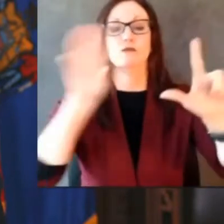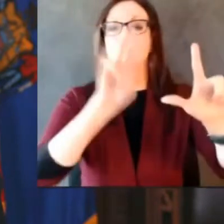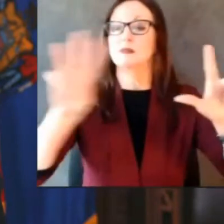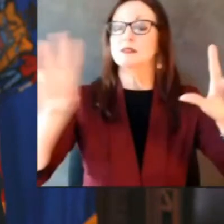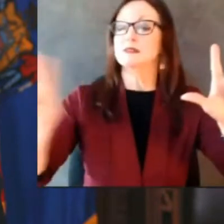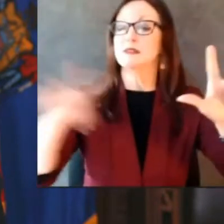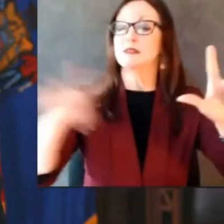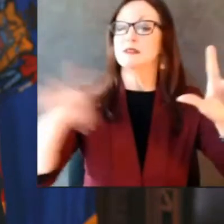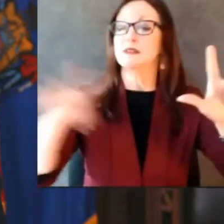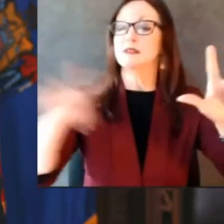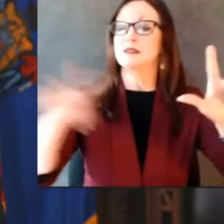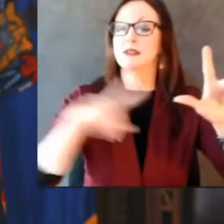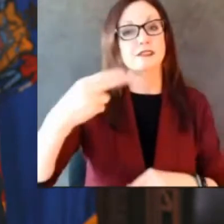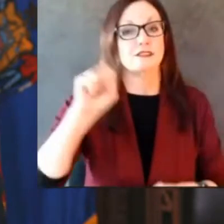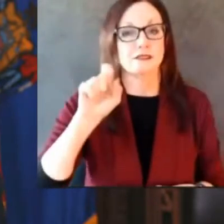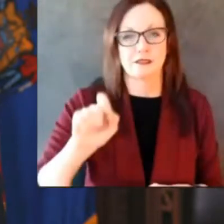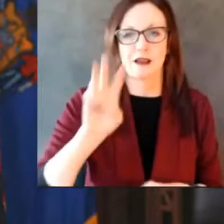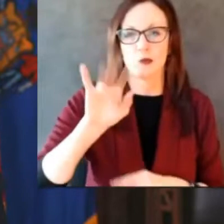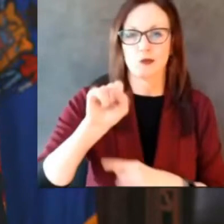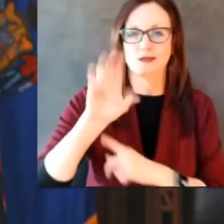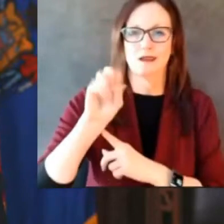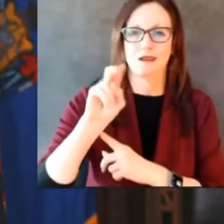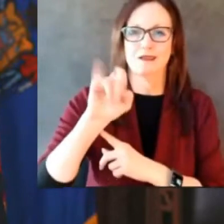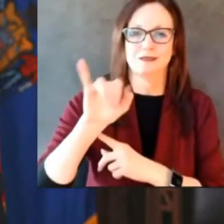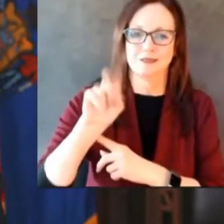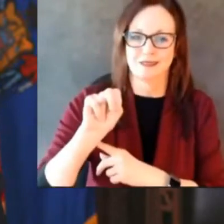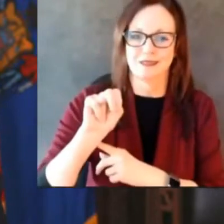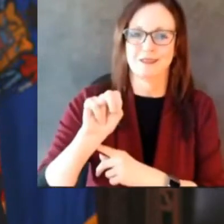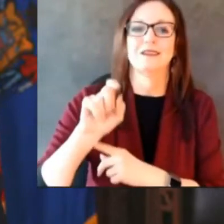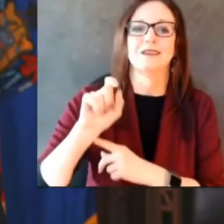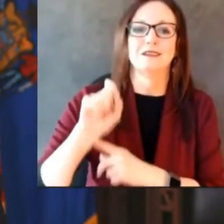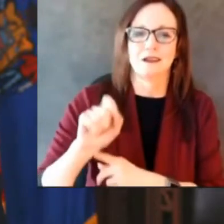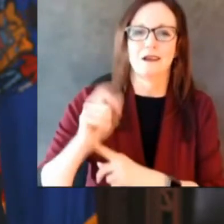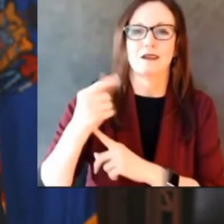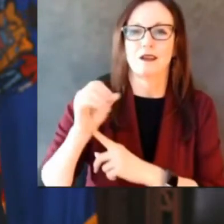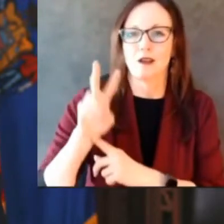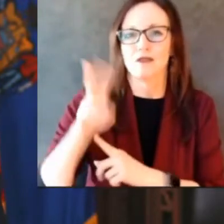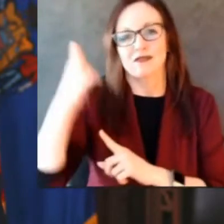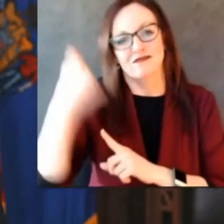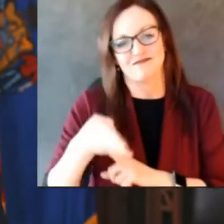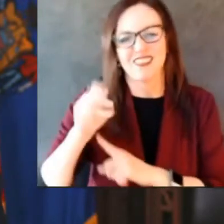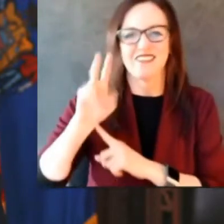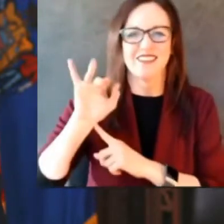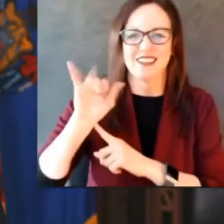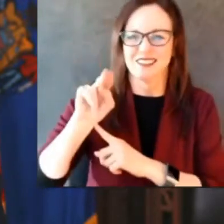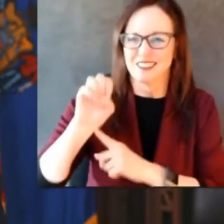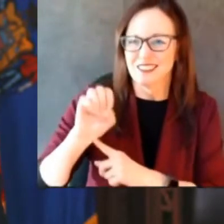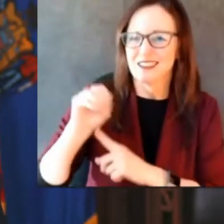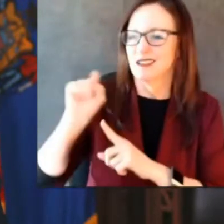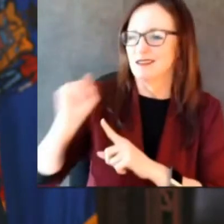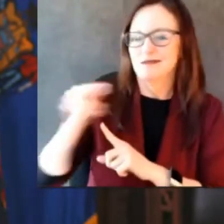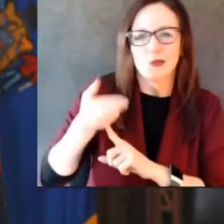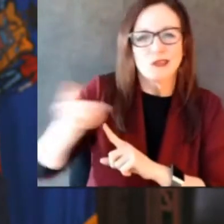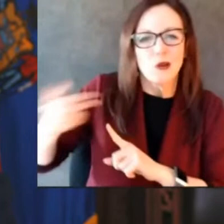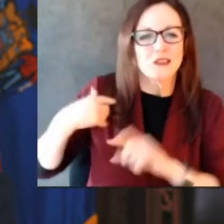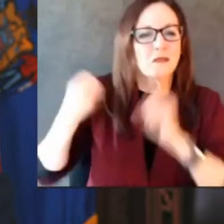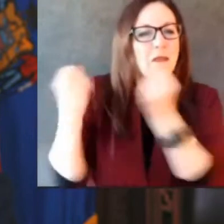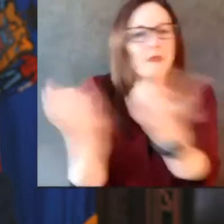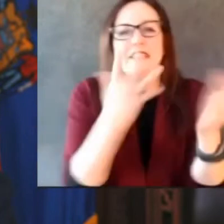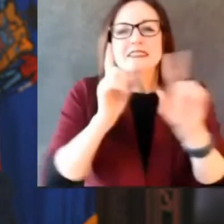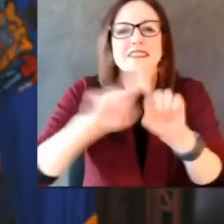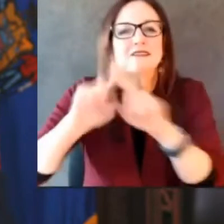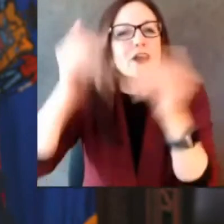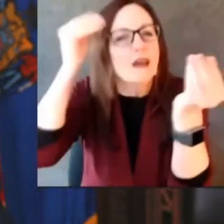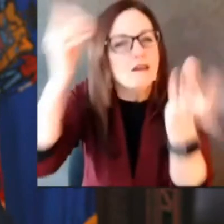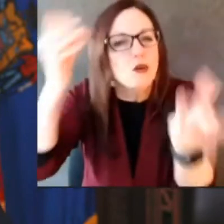Wisconsin, for each other, for our small businesses, for the future of our state, and let's get this done. With that, I